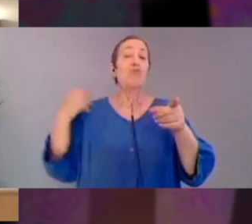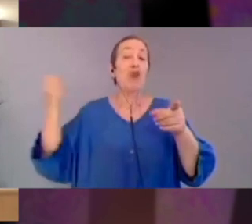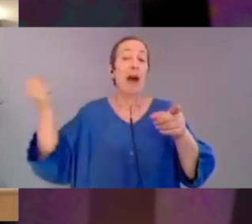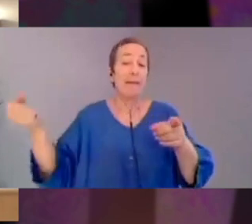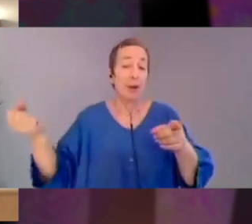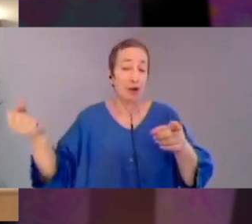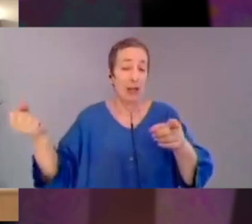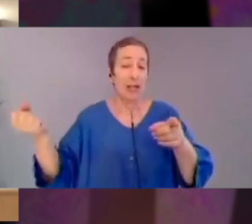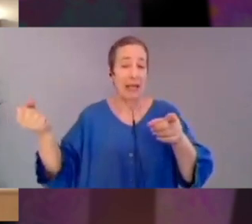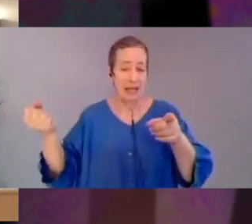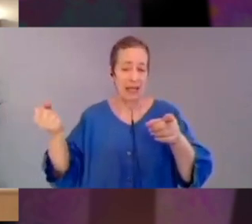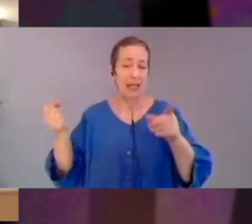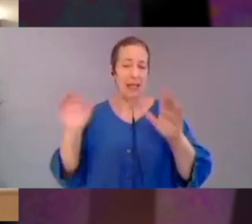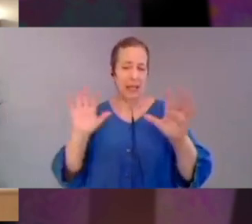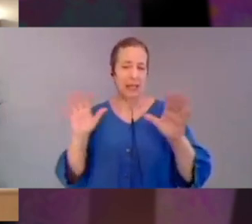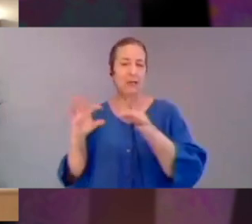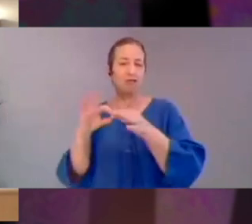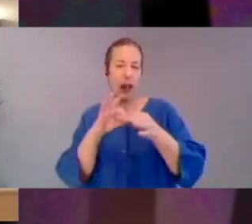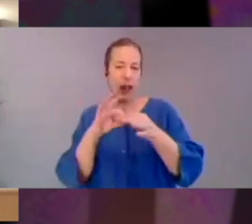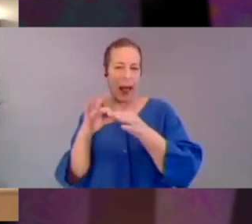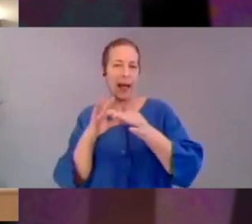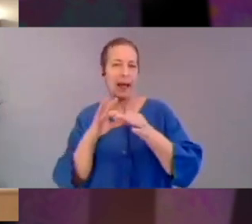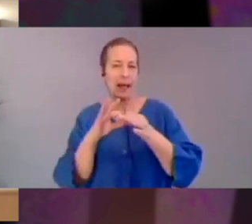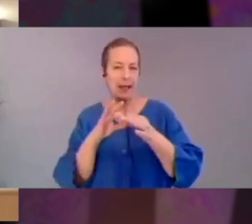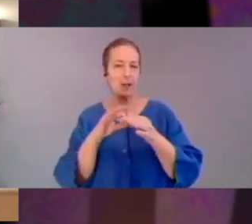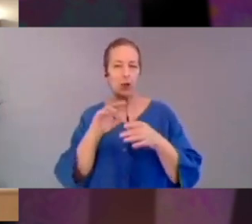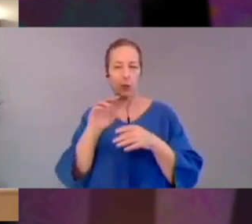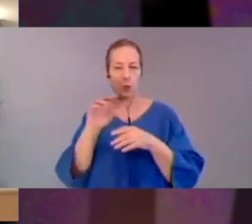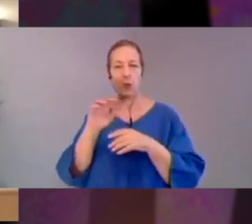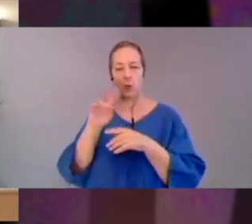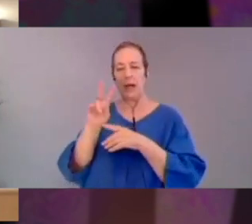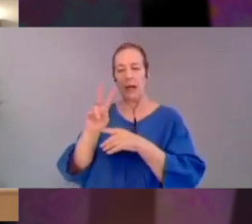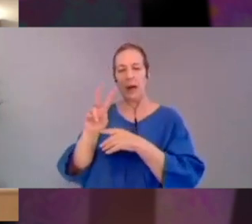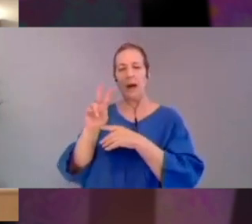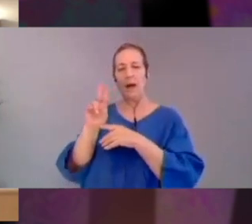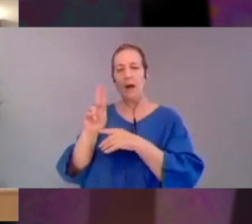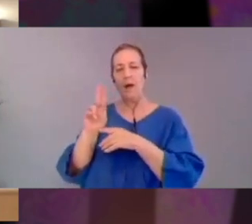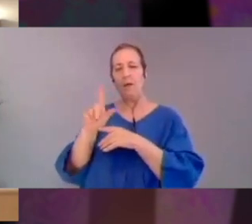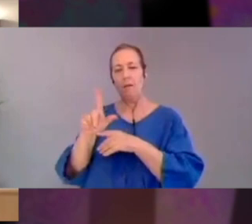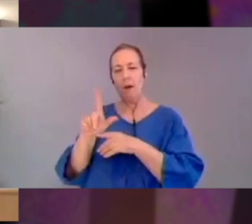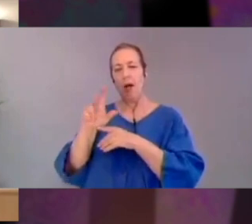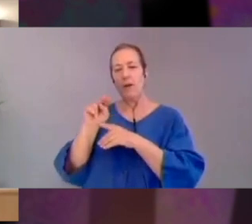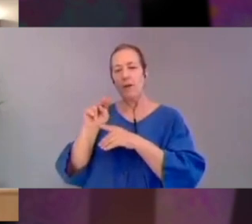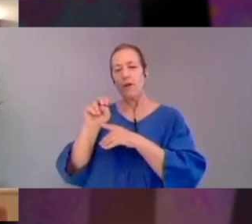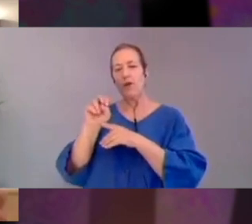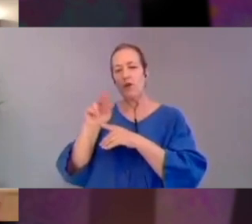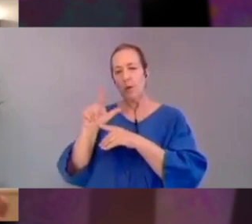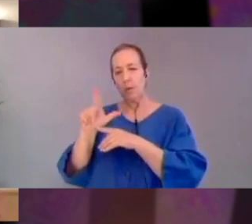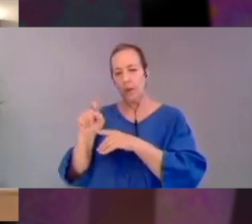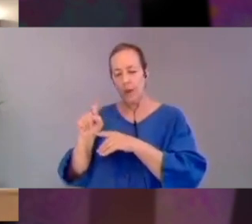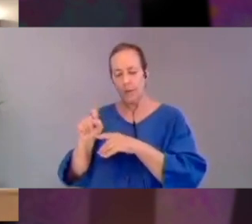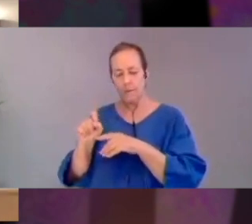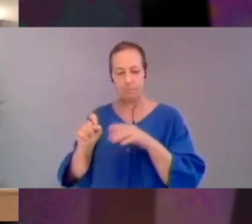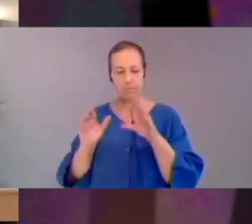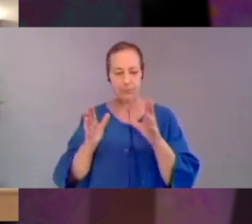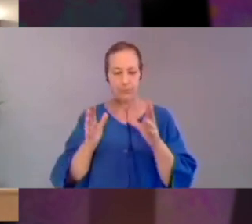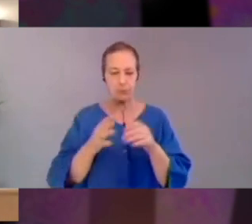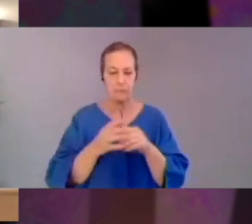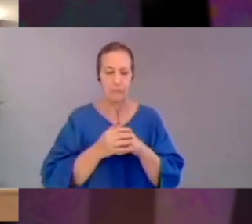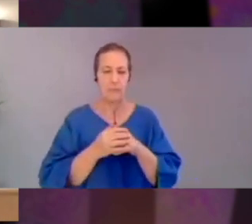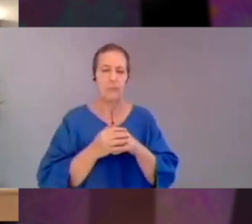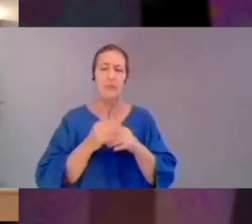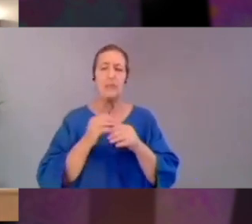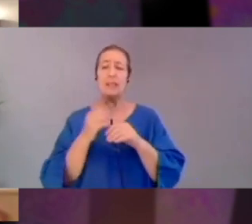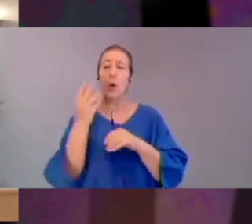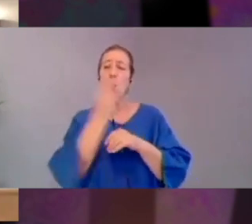making oneself vulnerable. And I think a lot of Western forms value that in